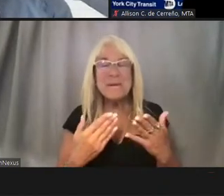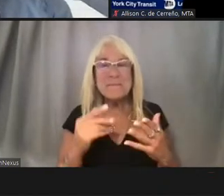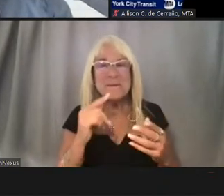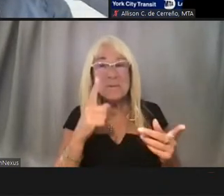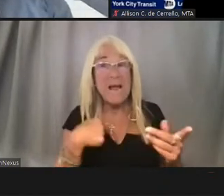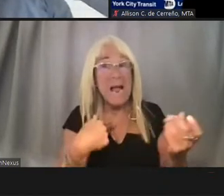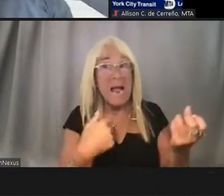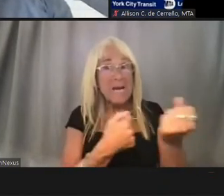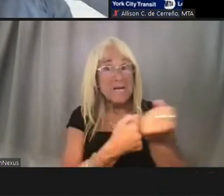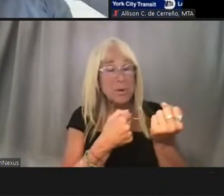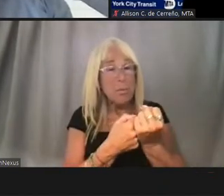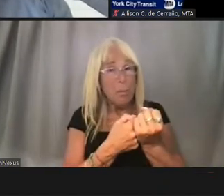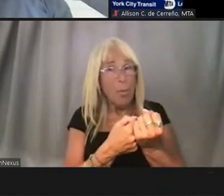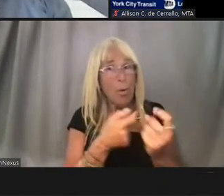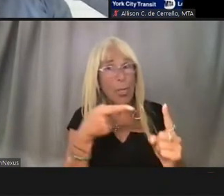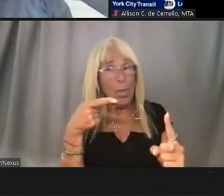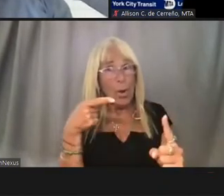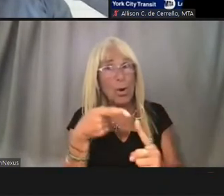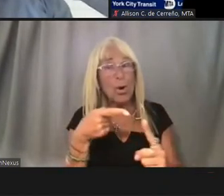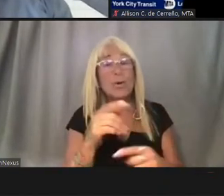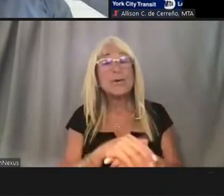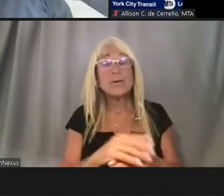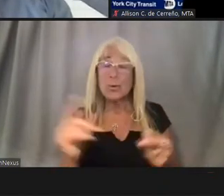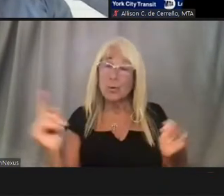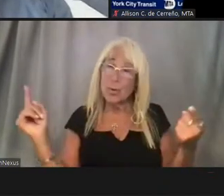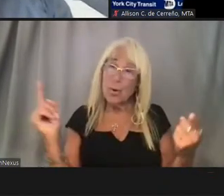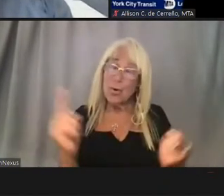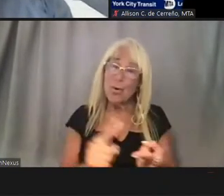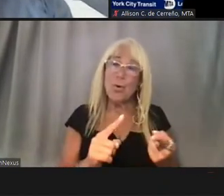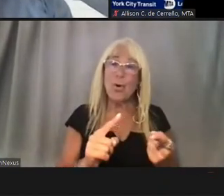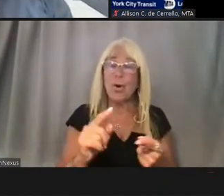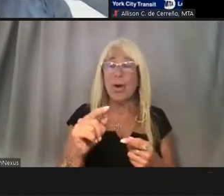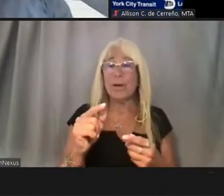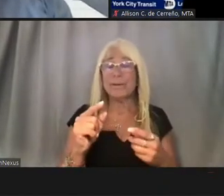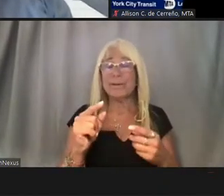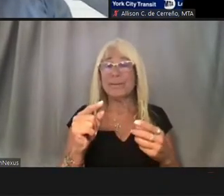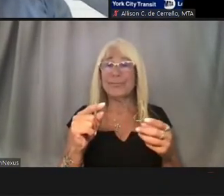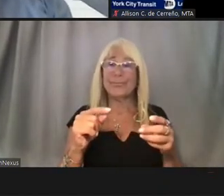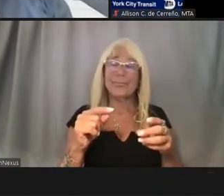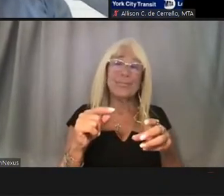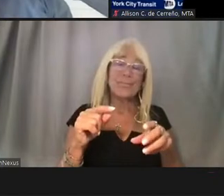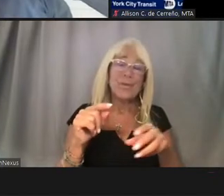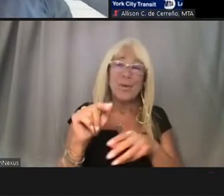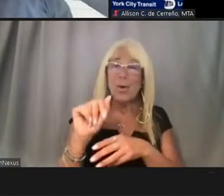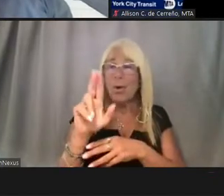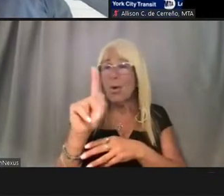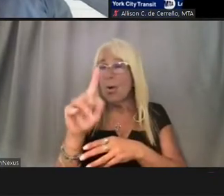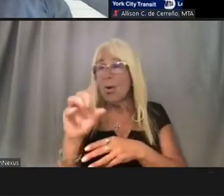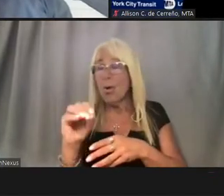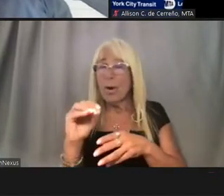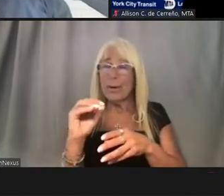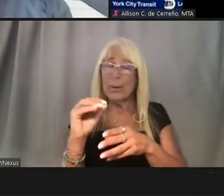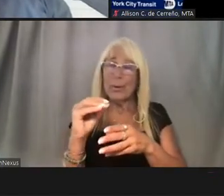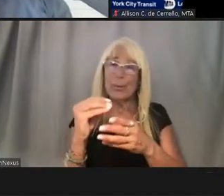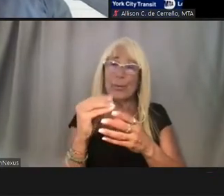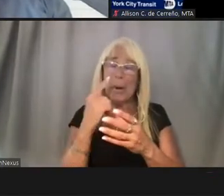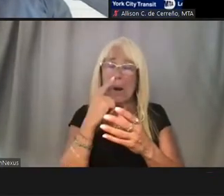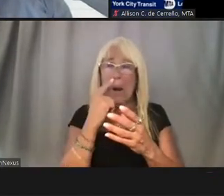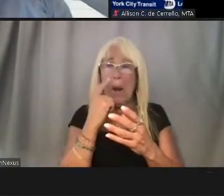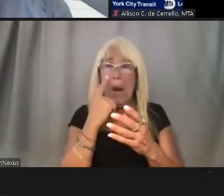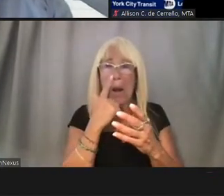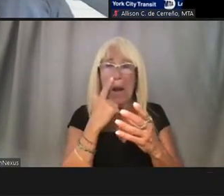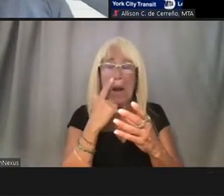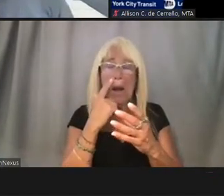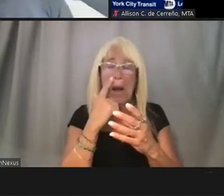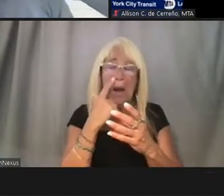the goals of the program to cut auto emissions to raise funds to work on the infrastructure of public transit I grew up taking